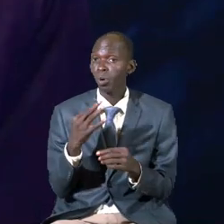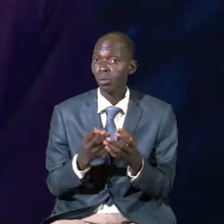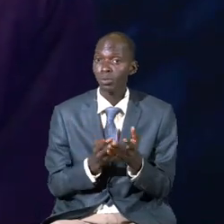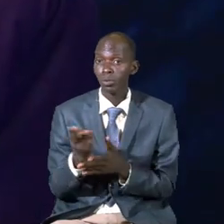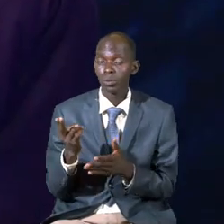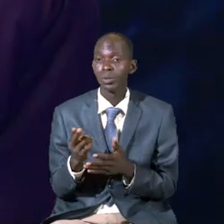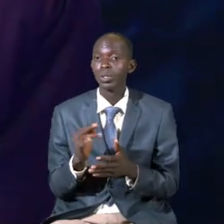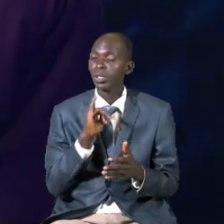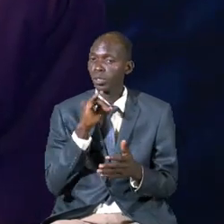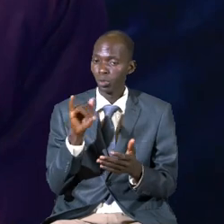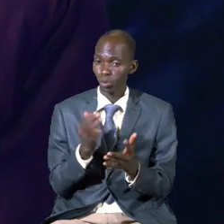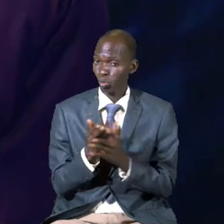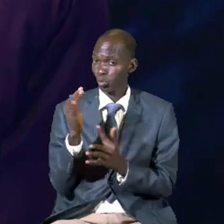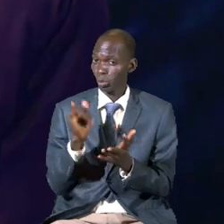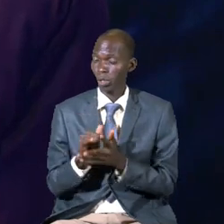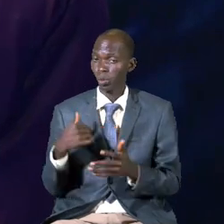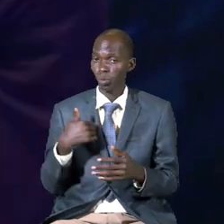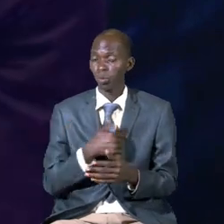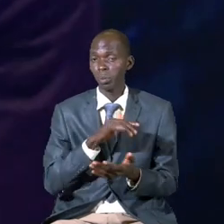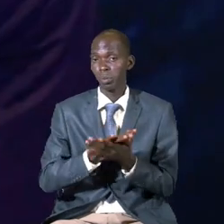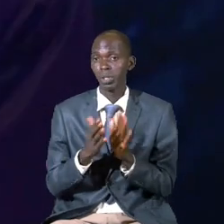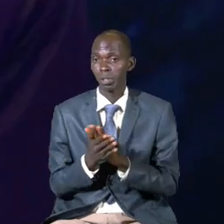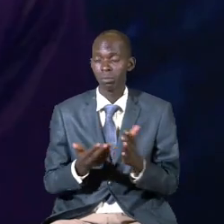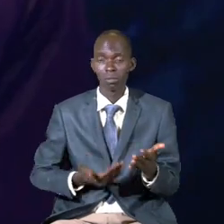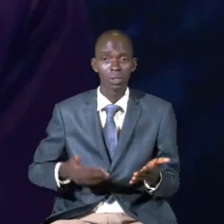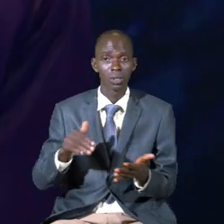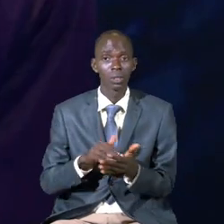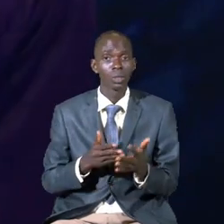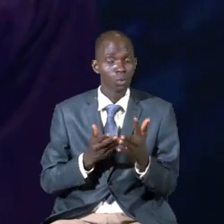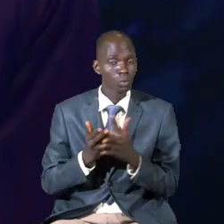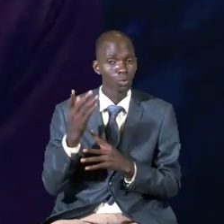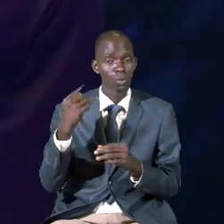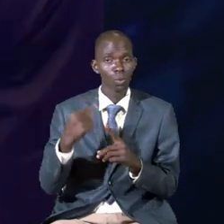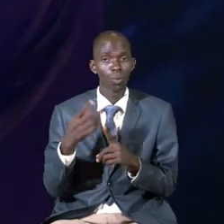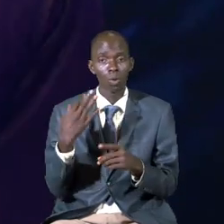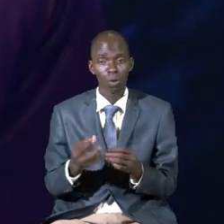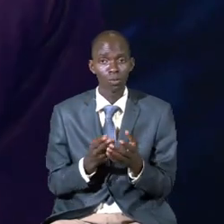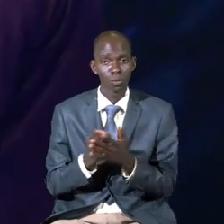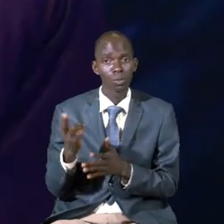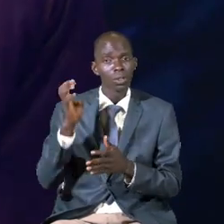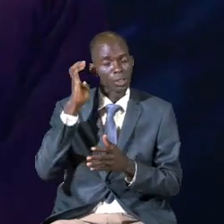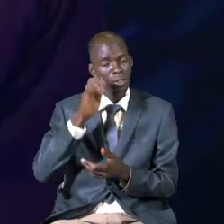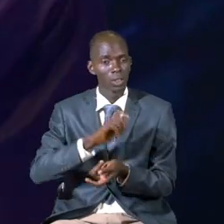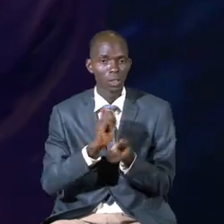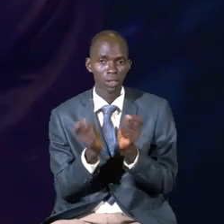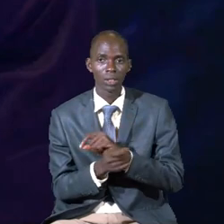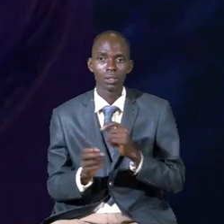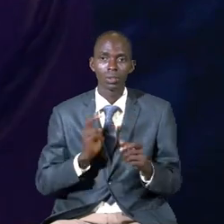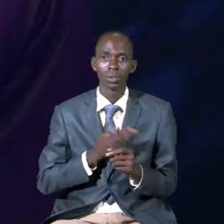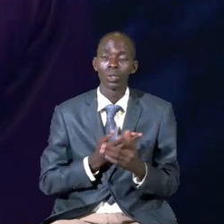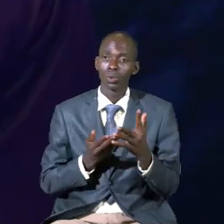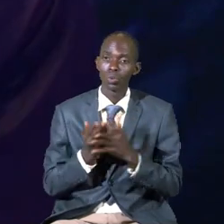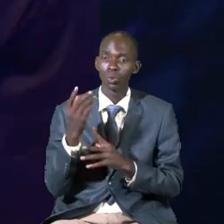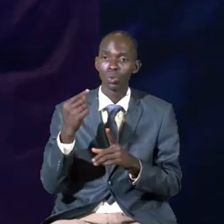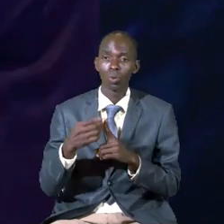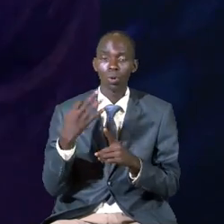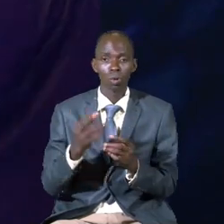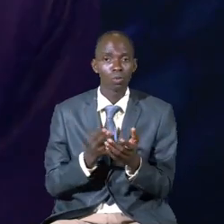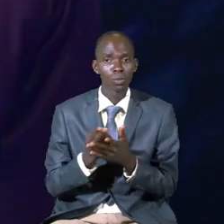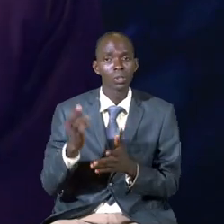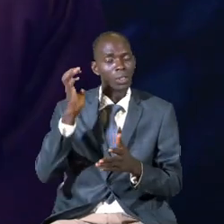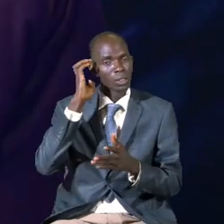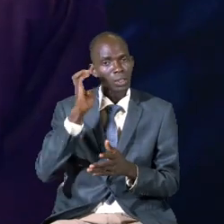born again he begat us through the watch of truth he approached us through the words of truth he